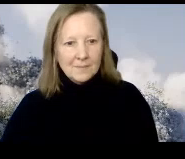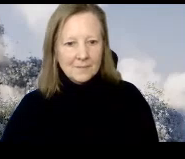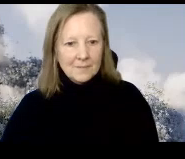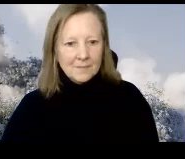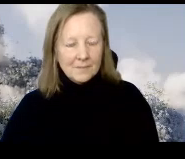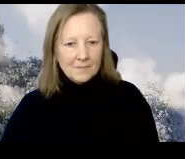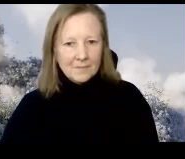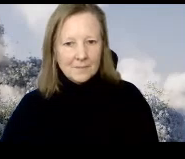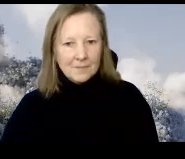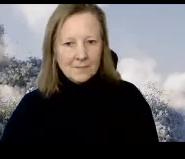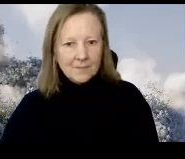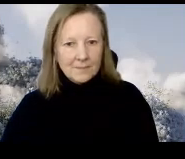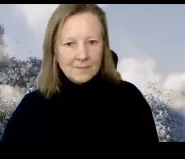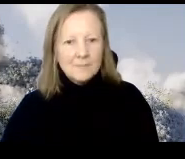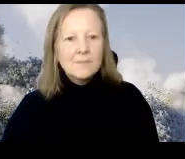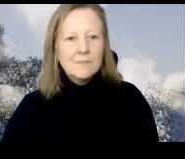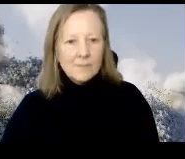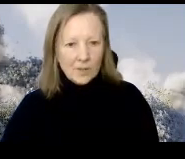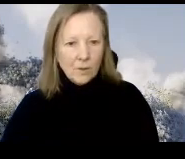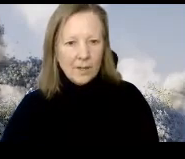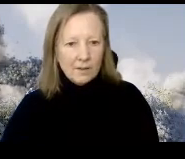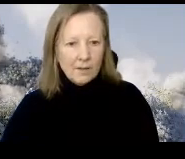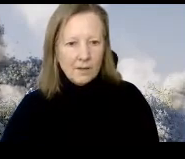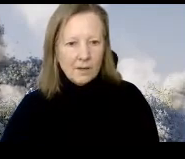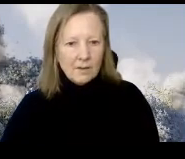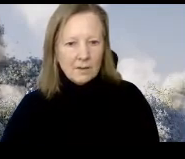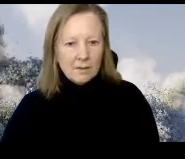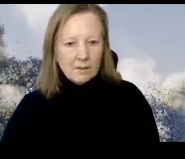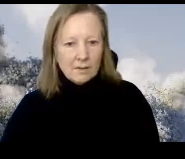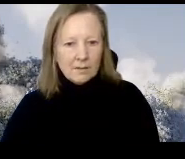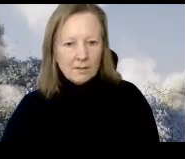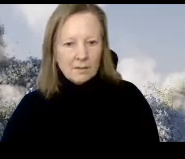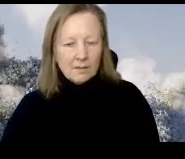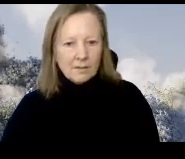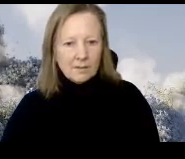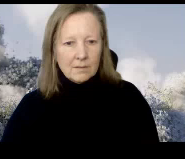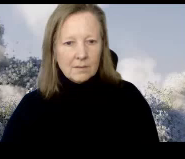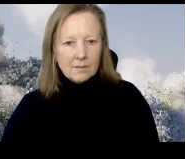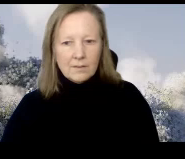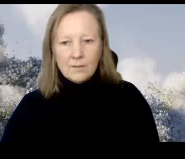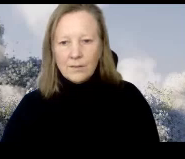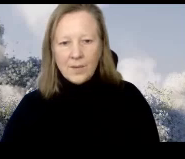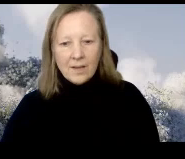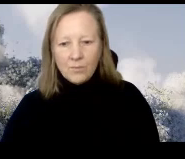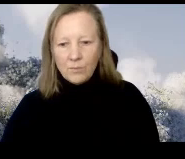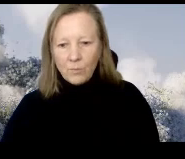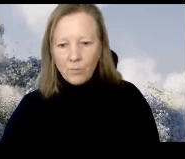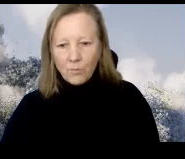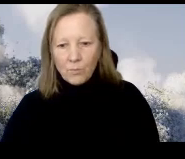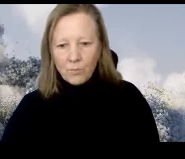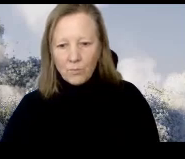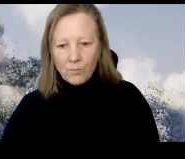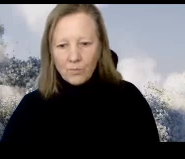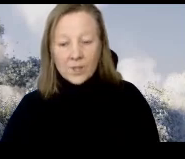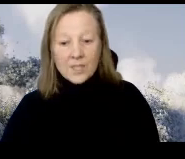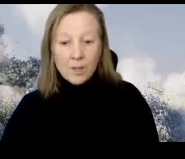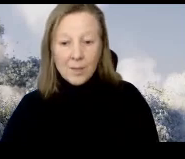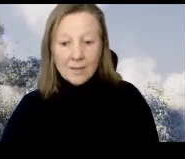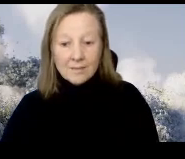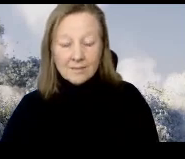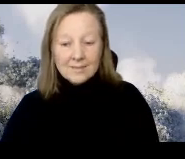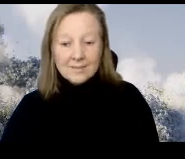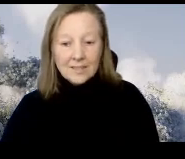on 11th May. Okay. So what are the courses afterwards for the CELBAN? For